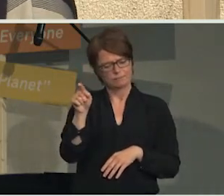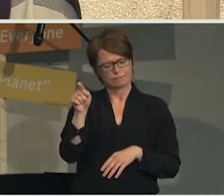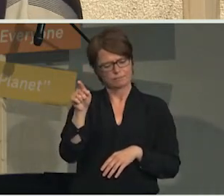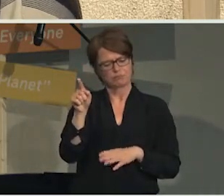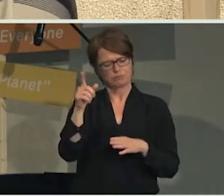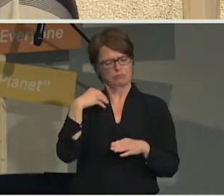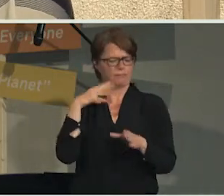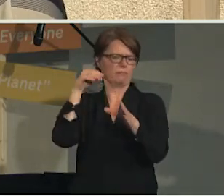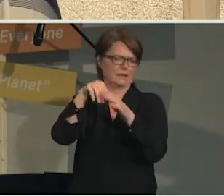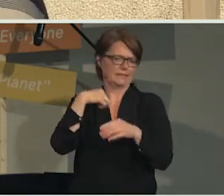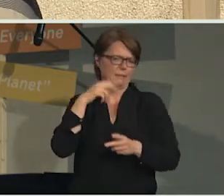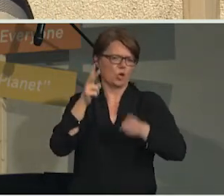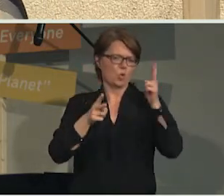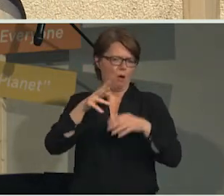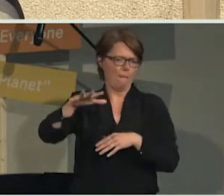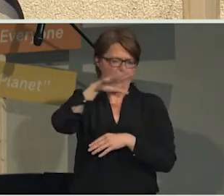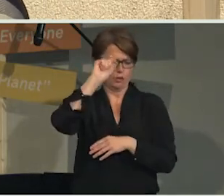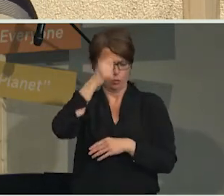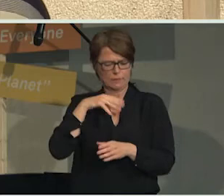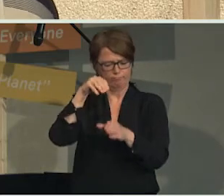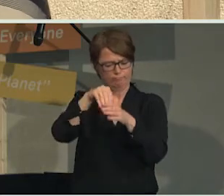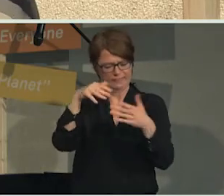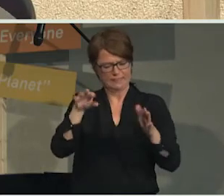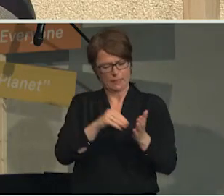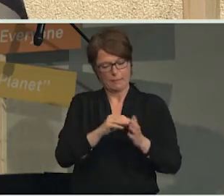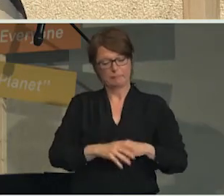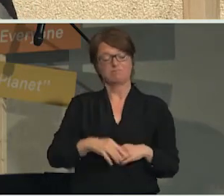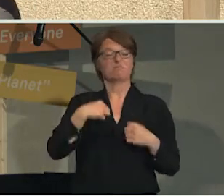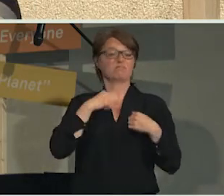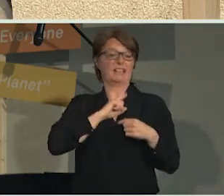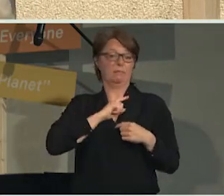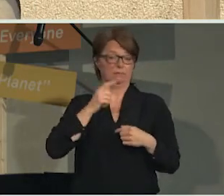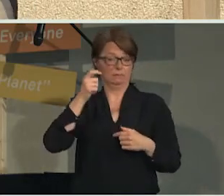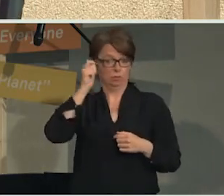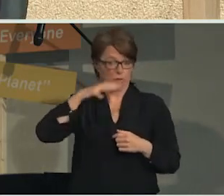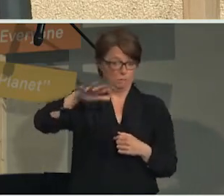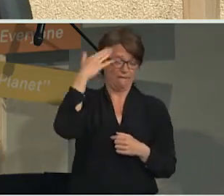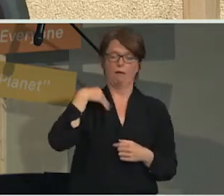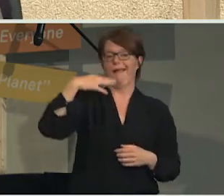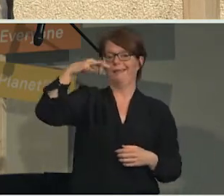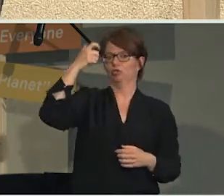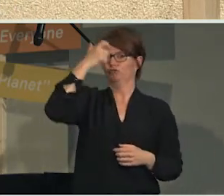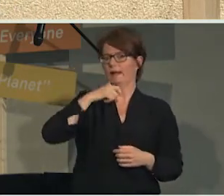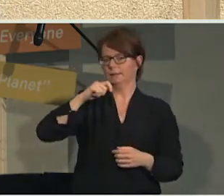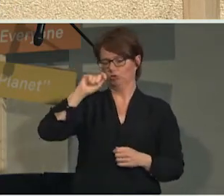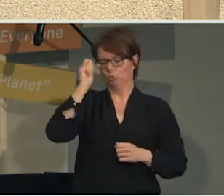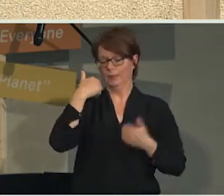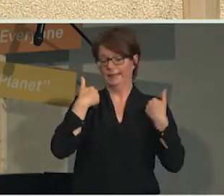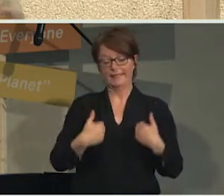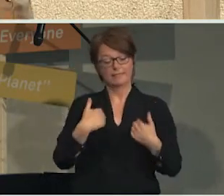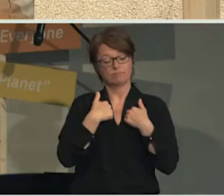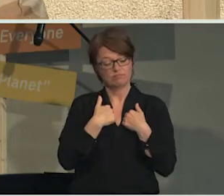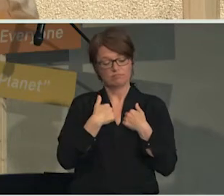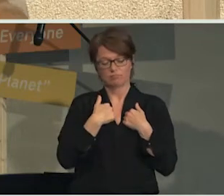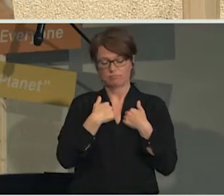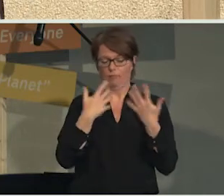law, that period shortly before the exam, the most important period is not which books to read, which courses to take, or let me